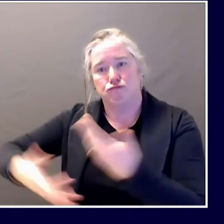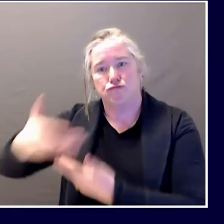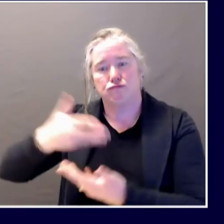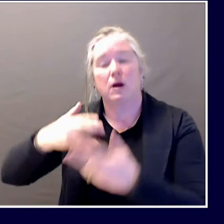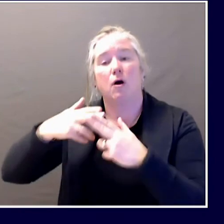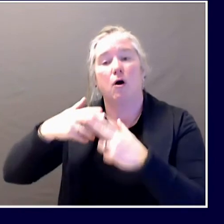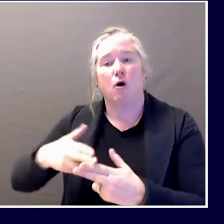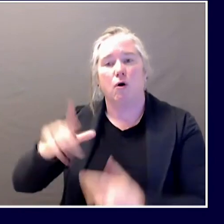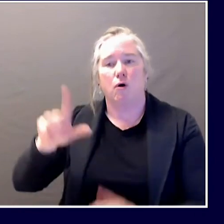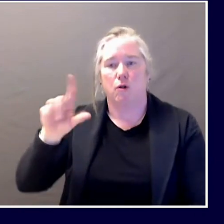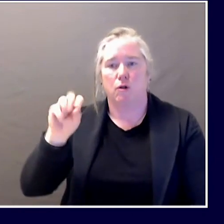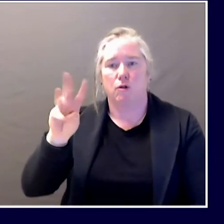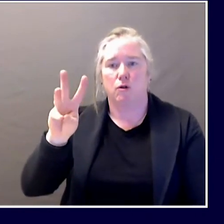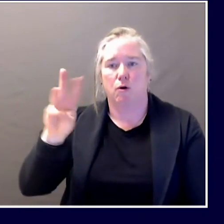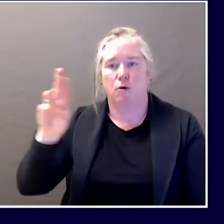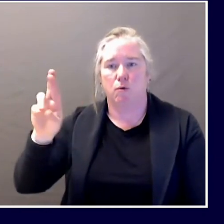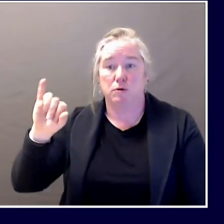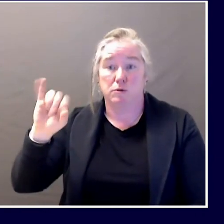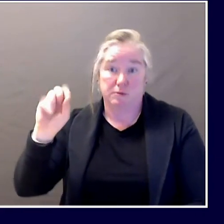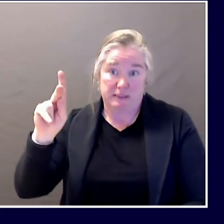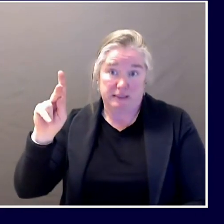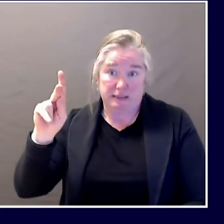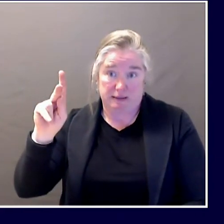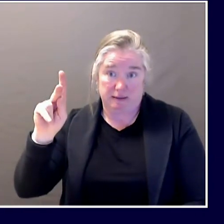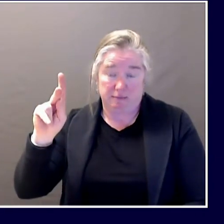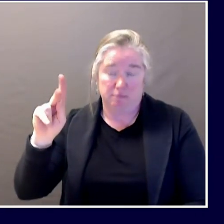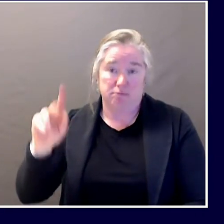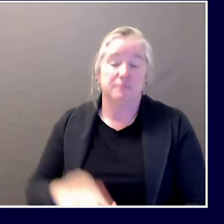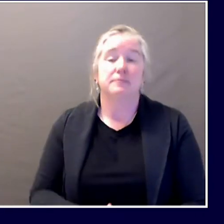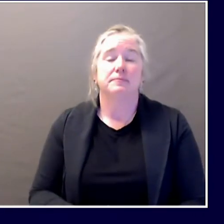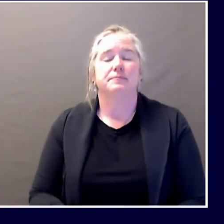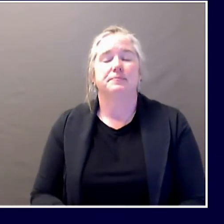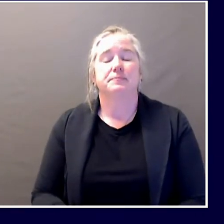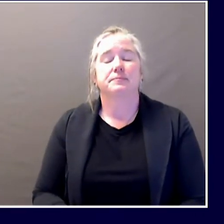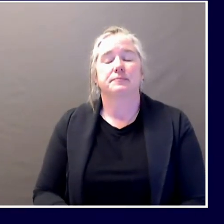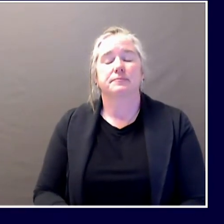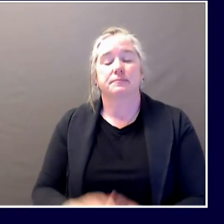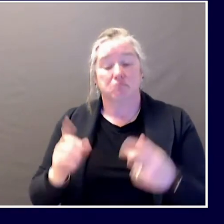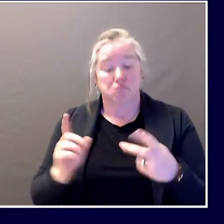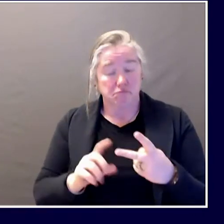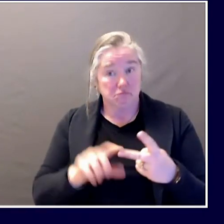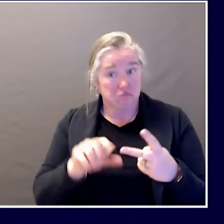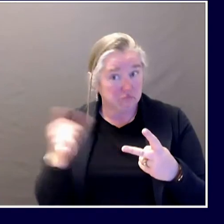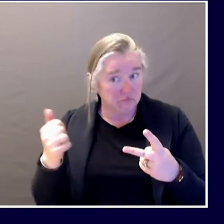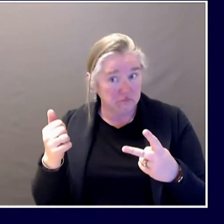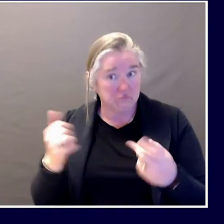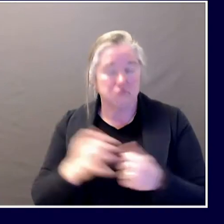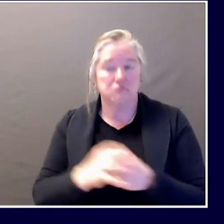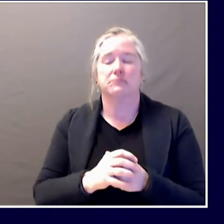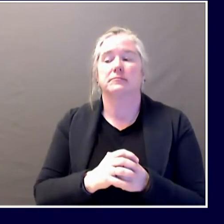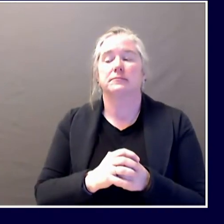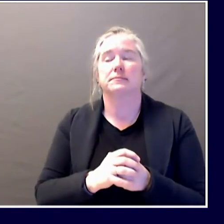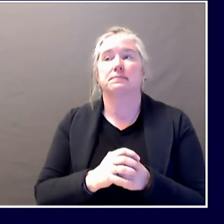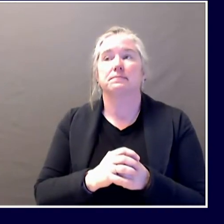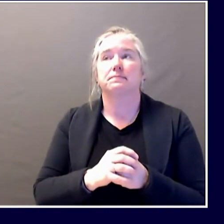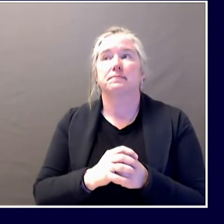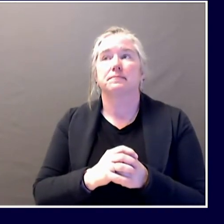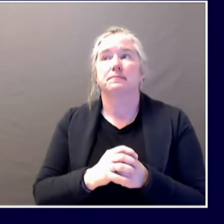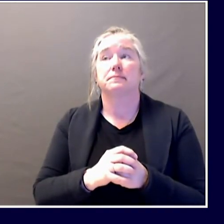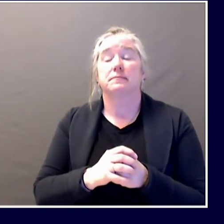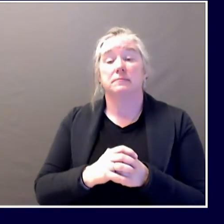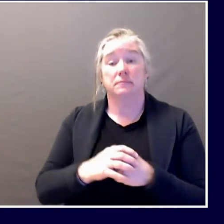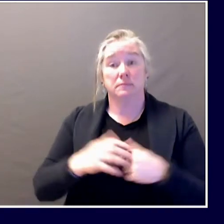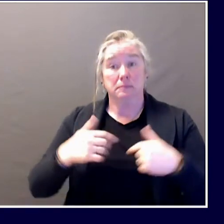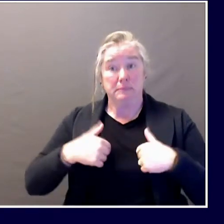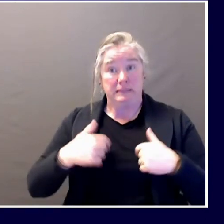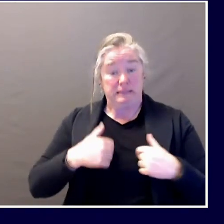activity. Fully vaccinated people may also be open to visiting with